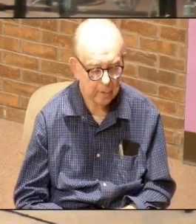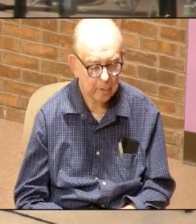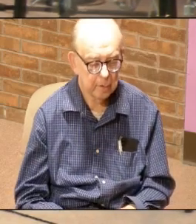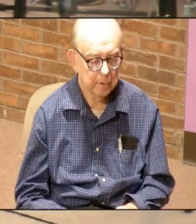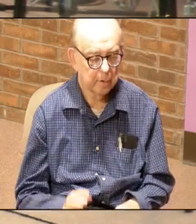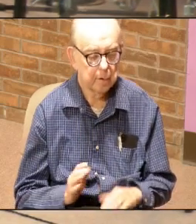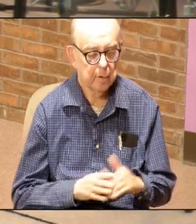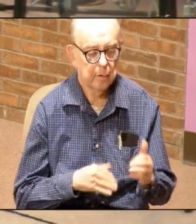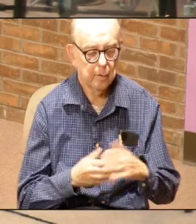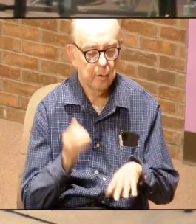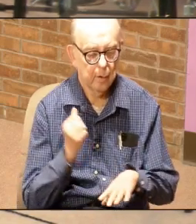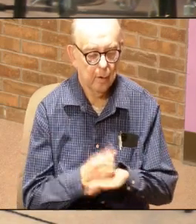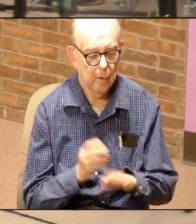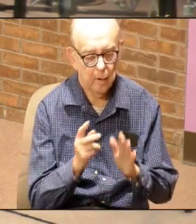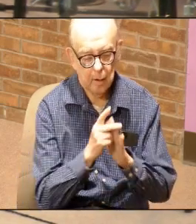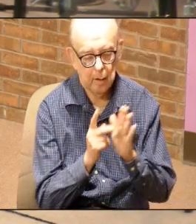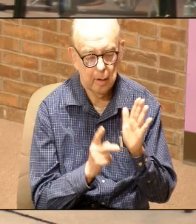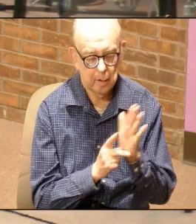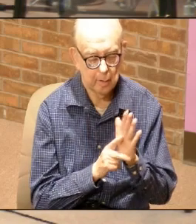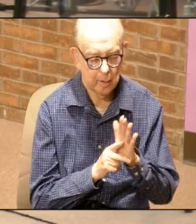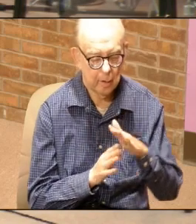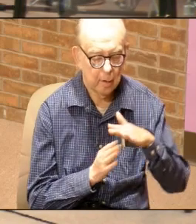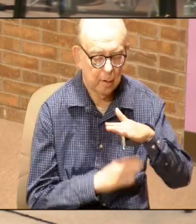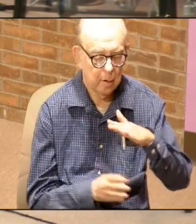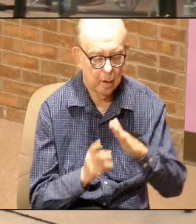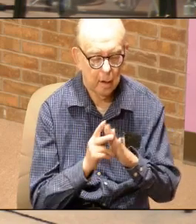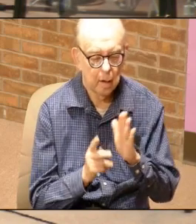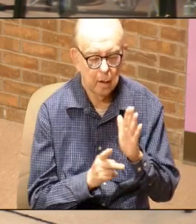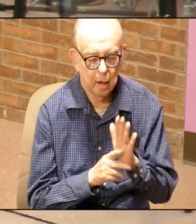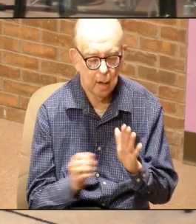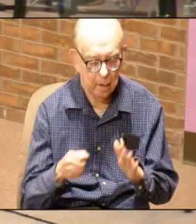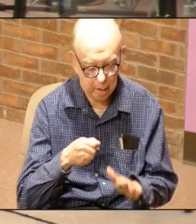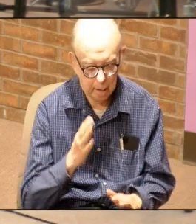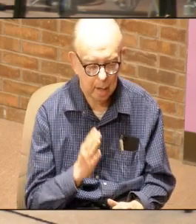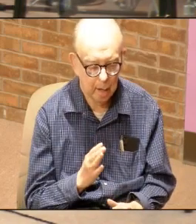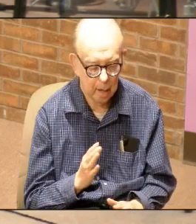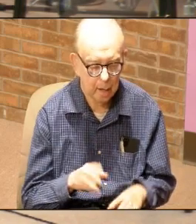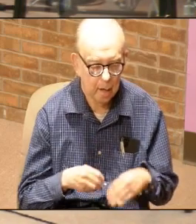It was built upon the principles and the basic principles of